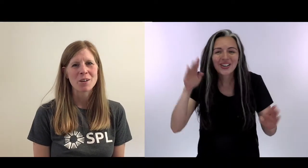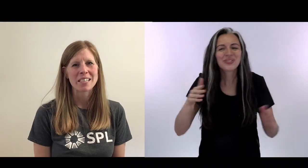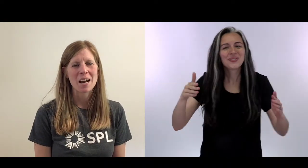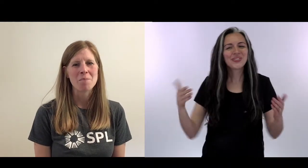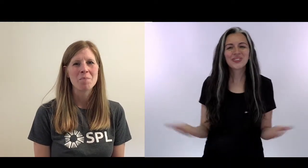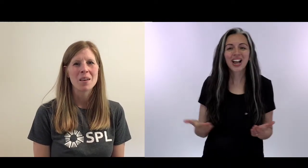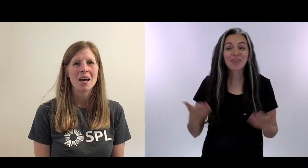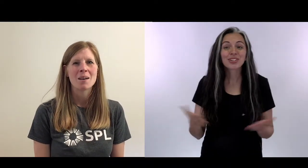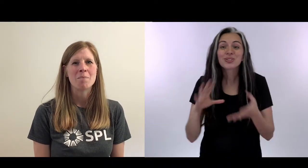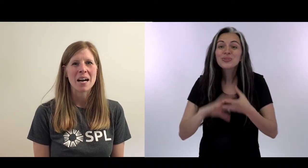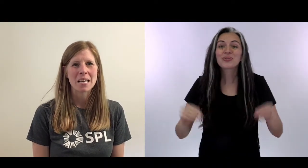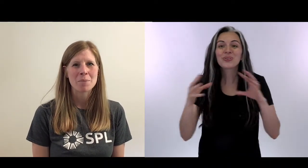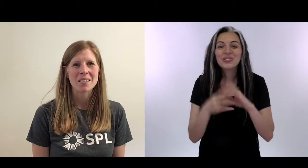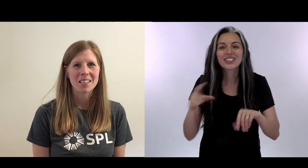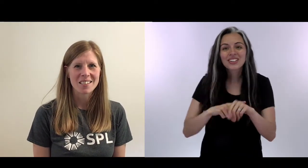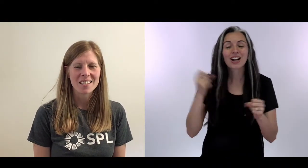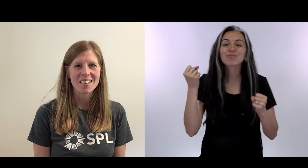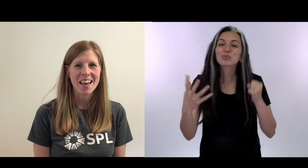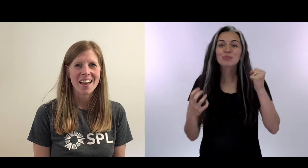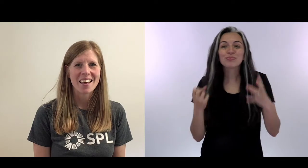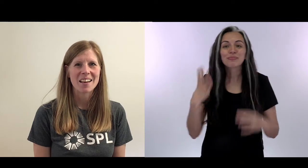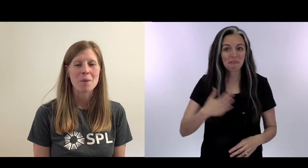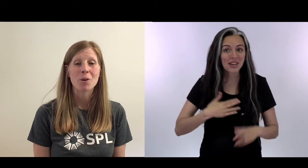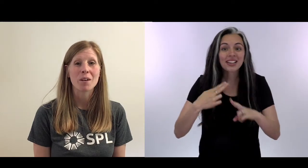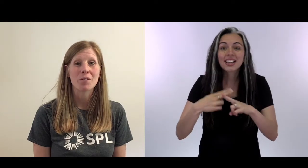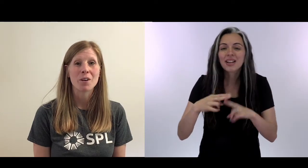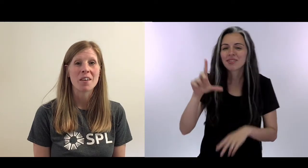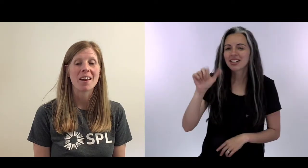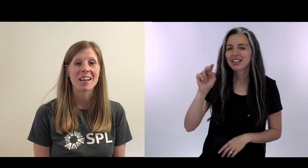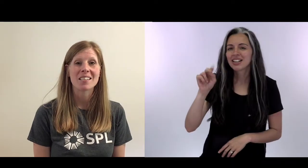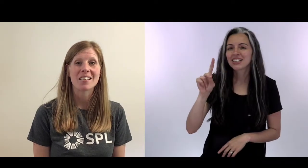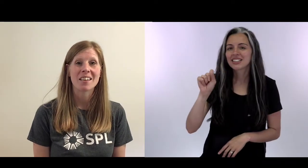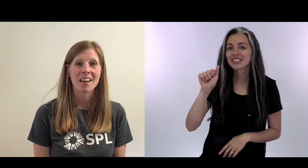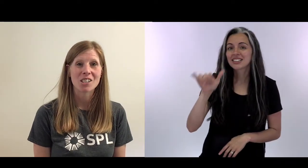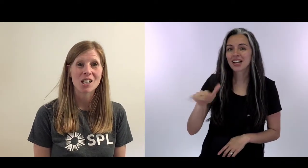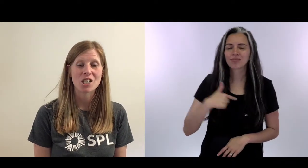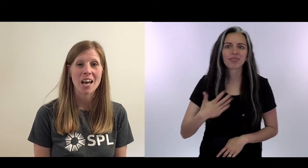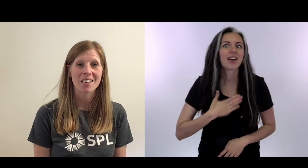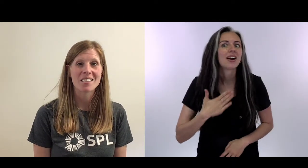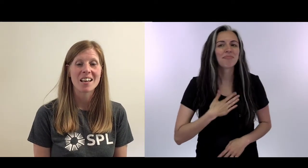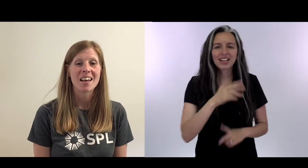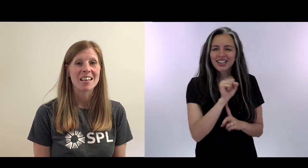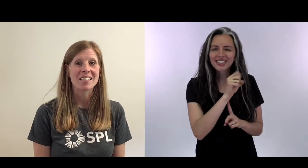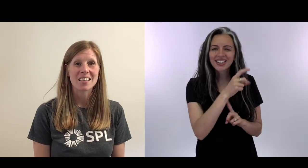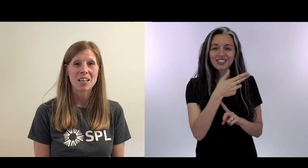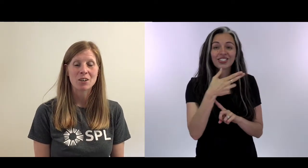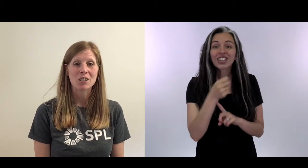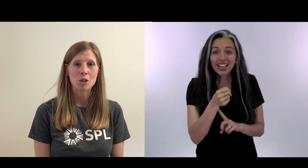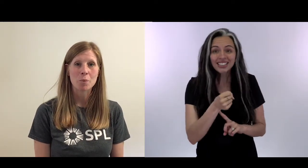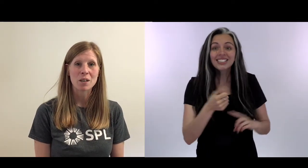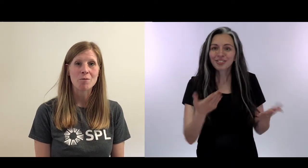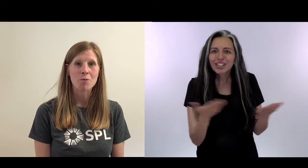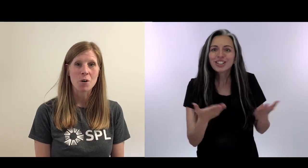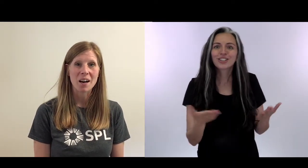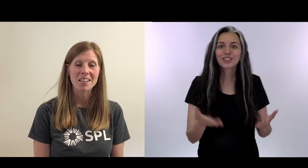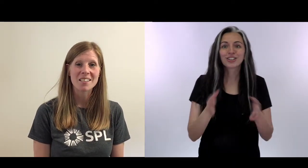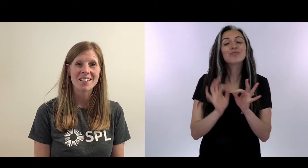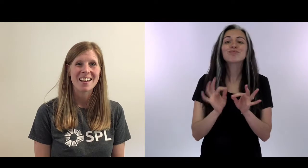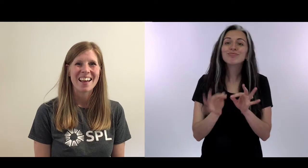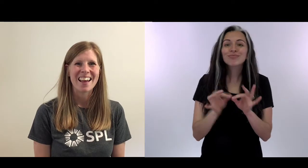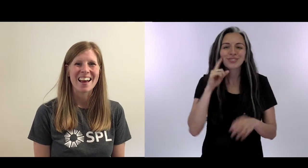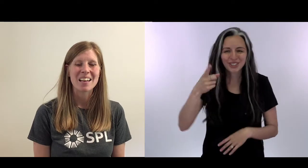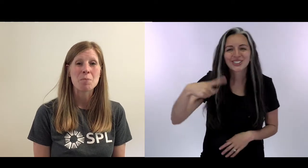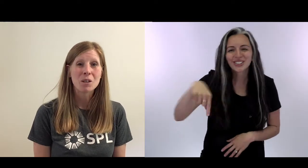Interpreted Storytime. My name is Lindsay, and I'm grateful that SDHHS is here interpreting for